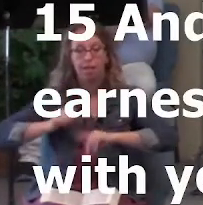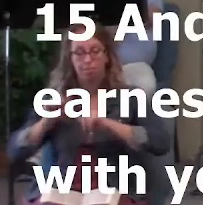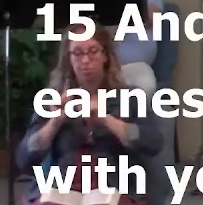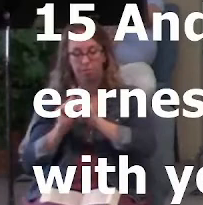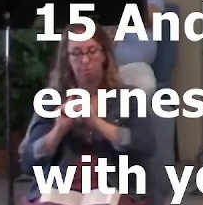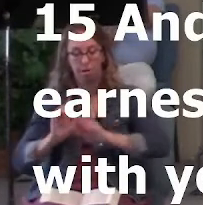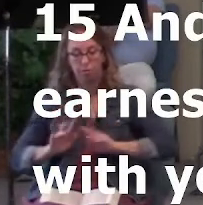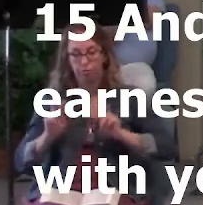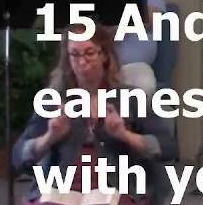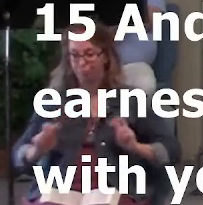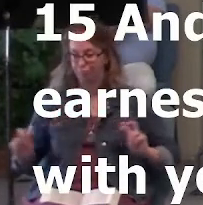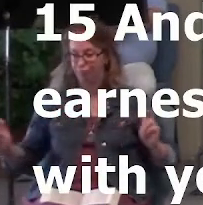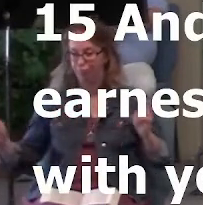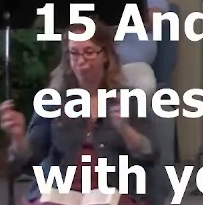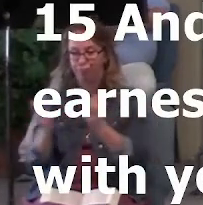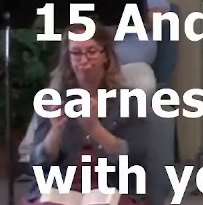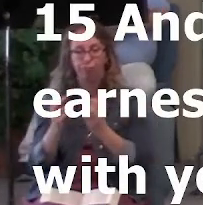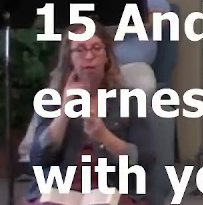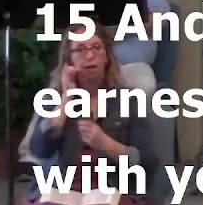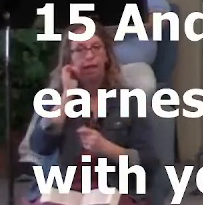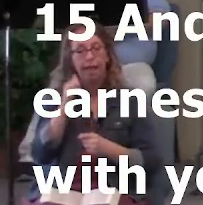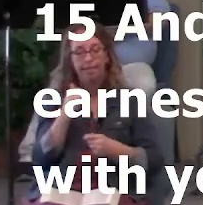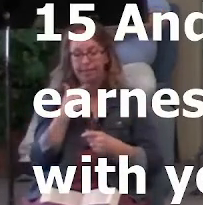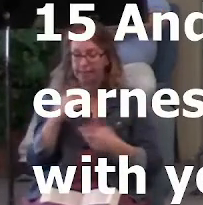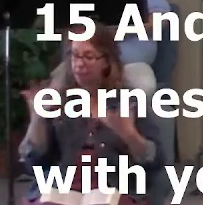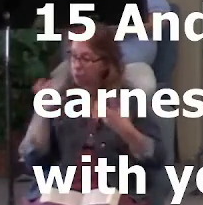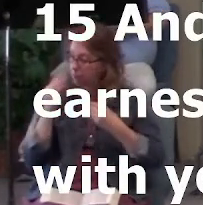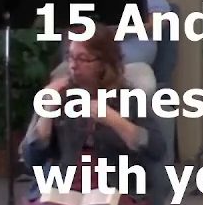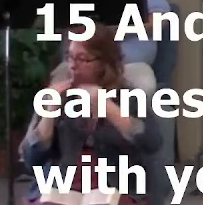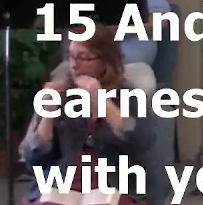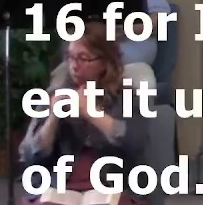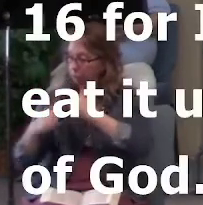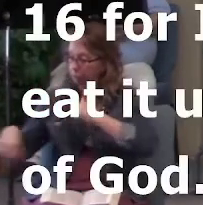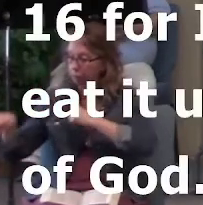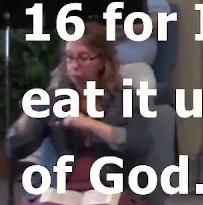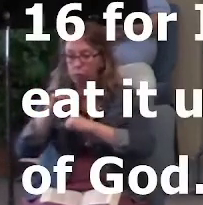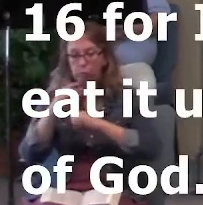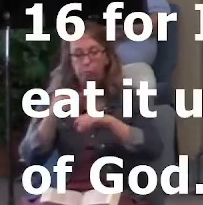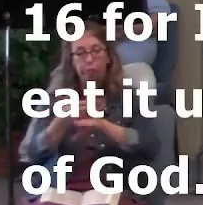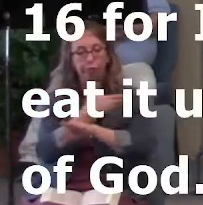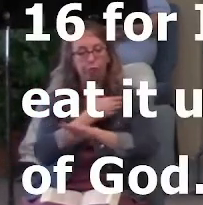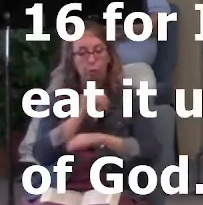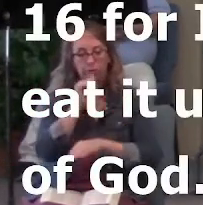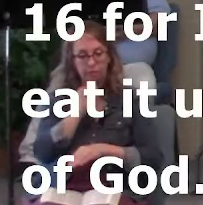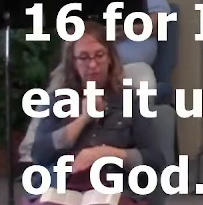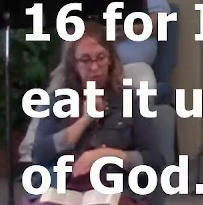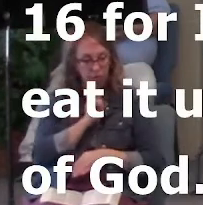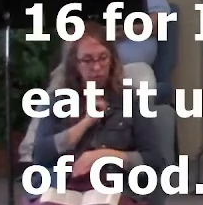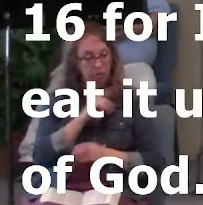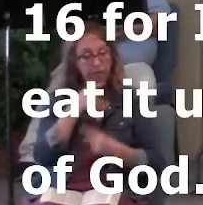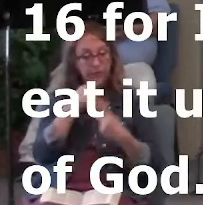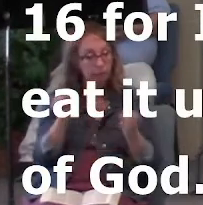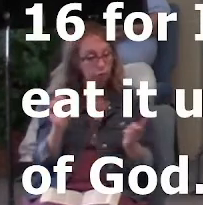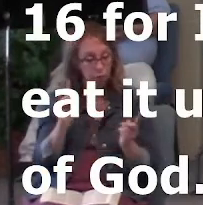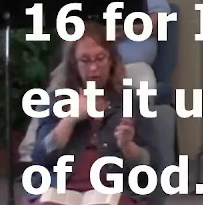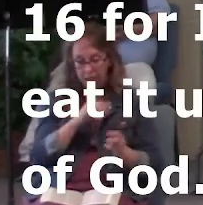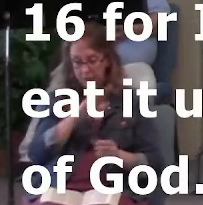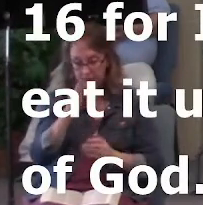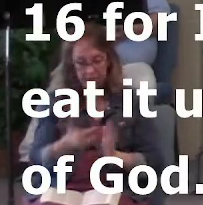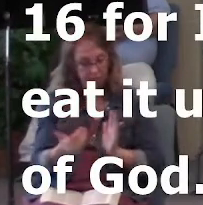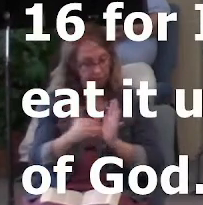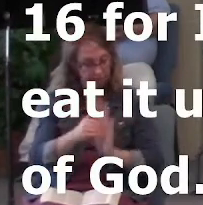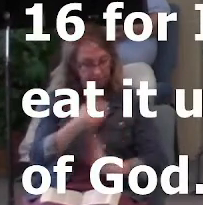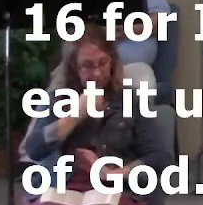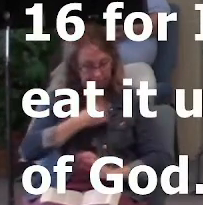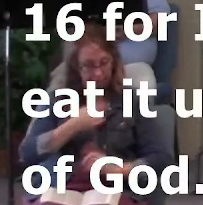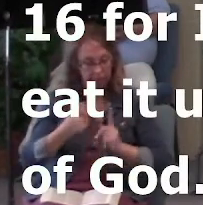have earnestly desired to eat this Passover with you before I suffer. For I say to you, I shall never again eat it until